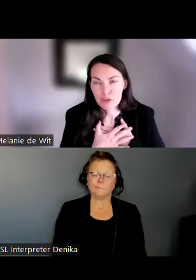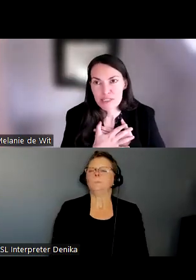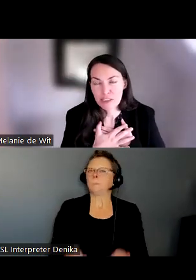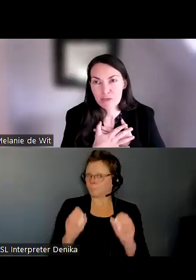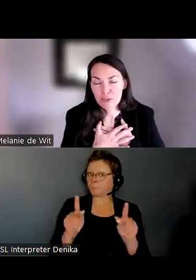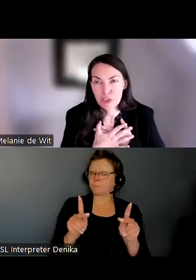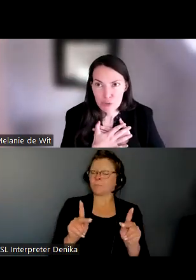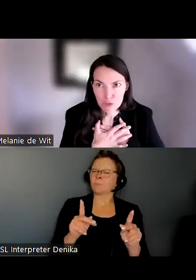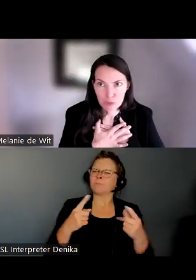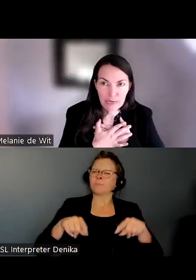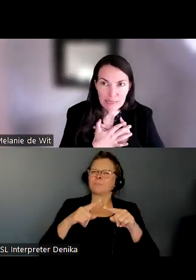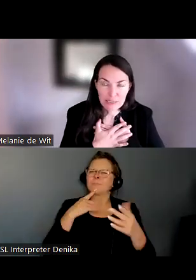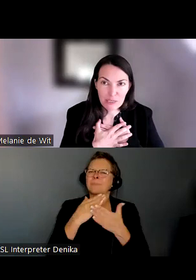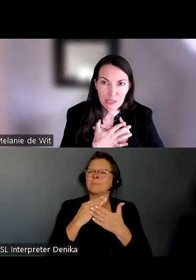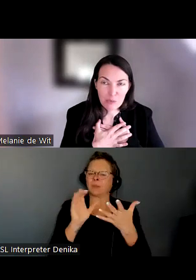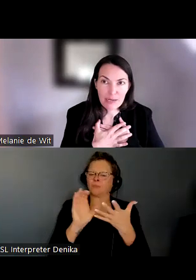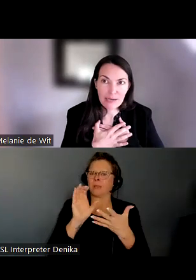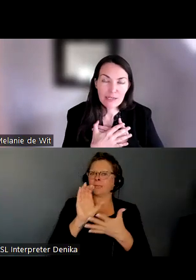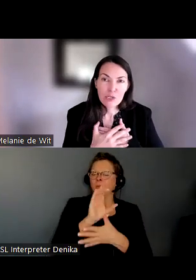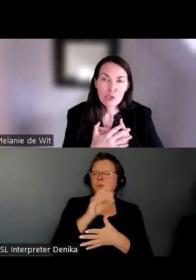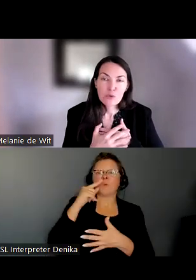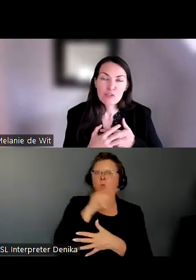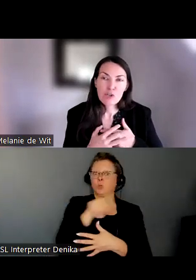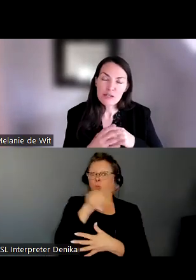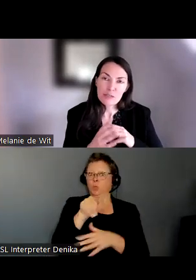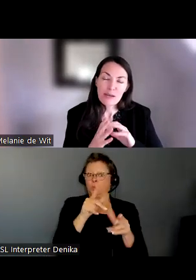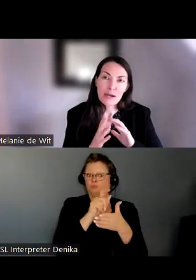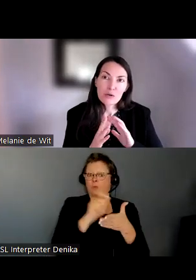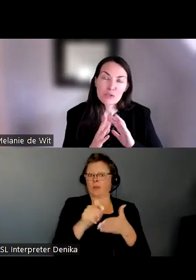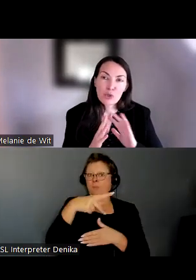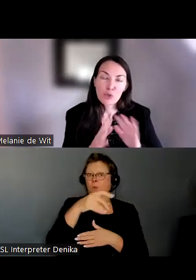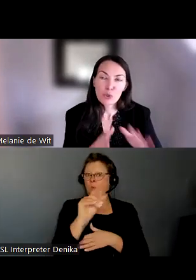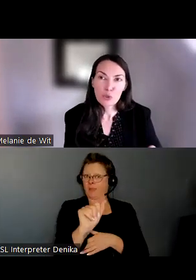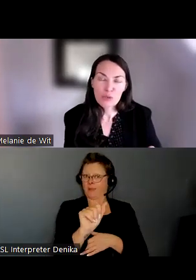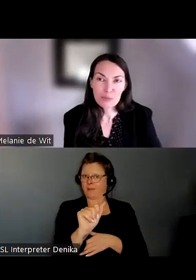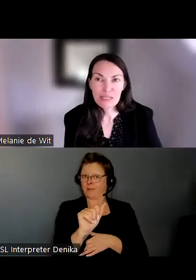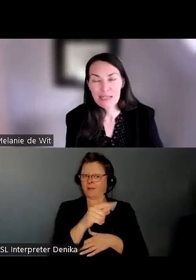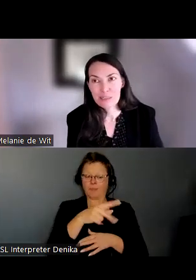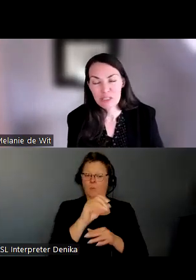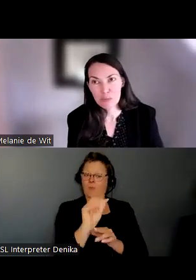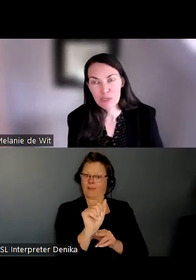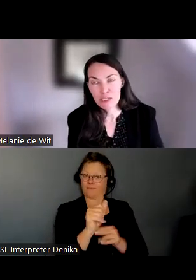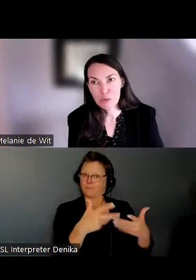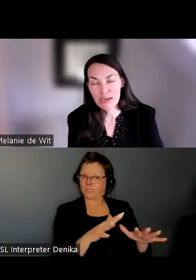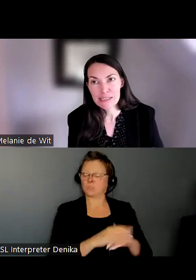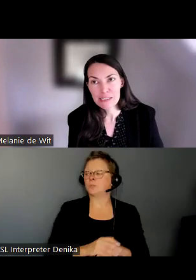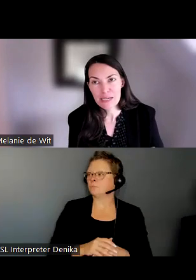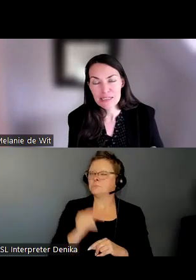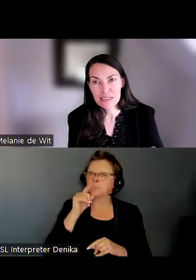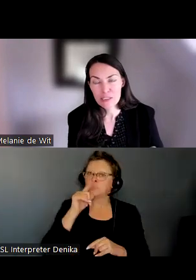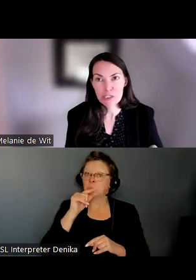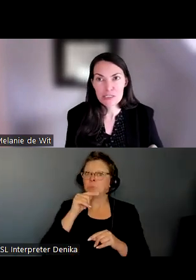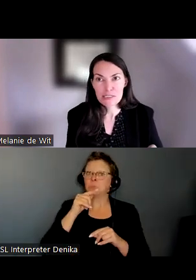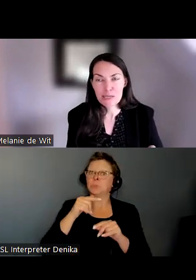are the criteria for you to write a POA. We've talked about who can be named in the POA to